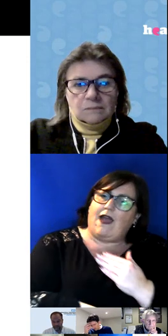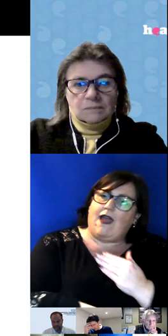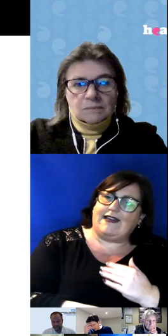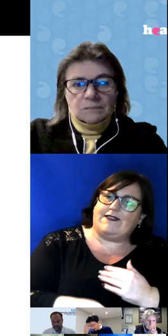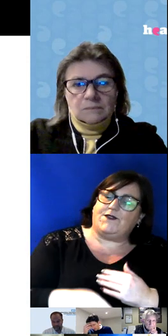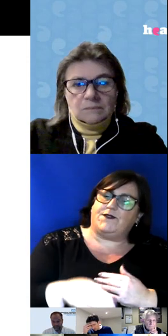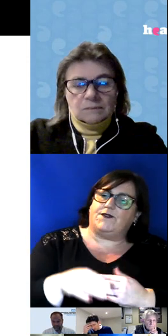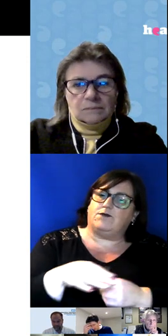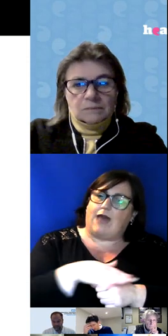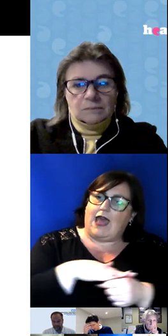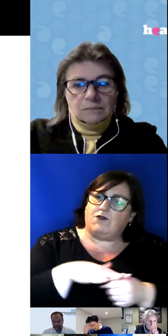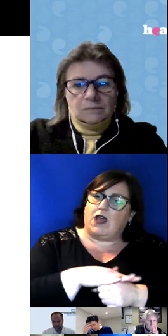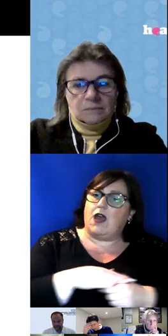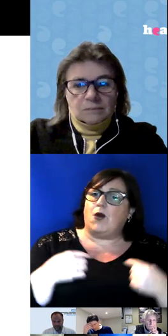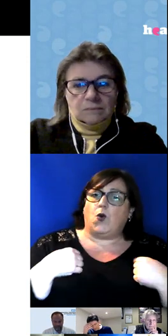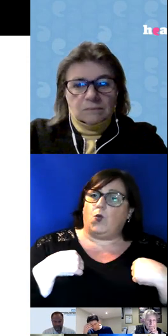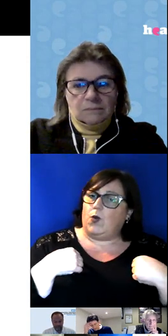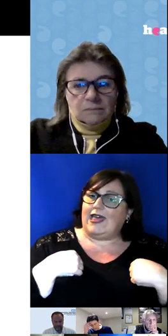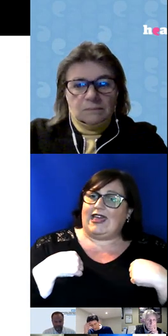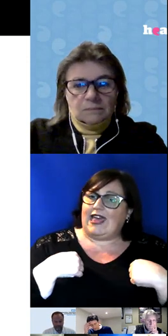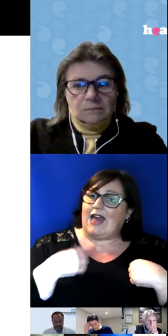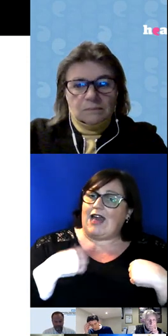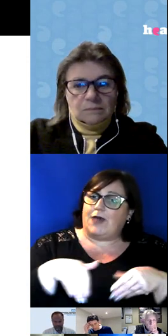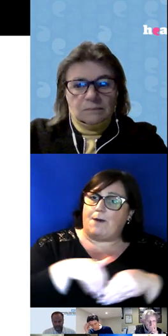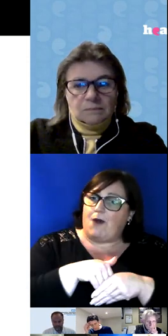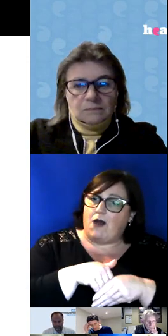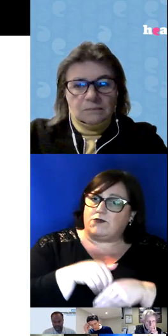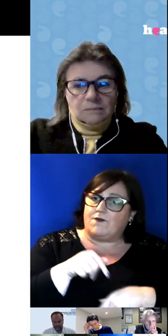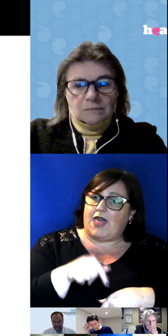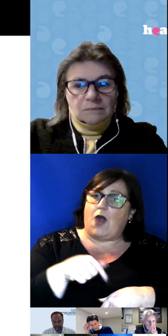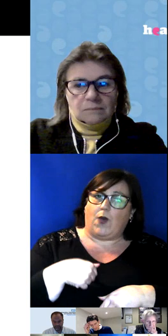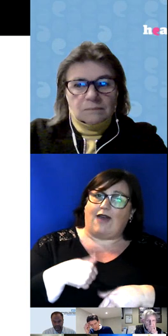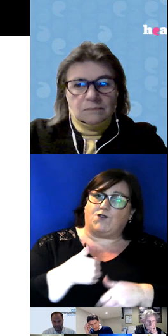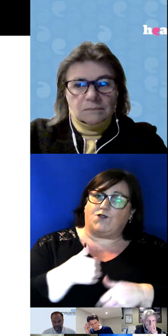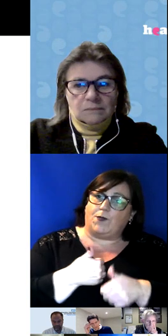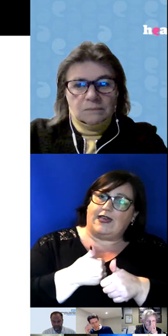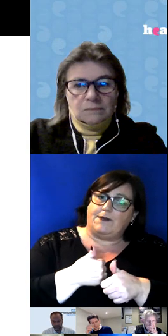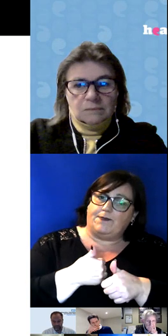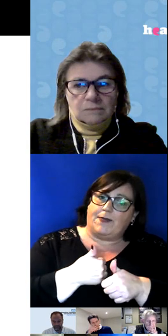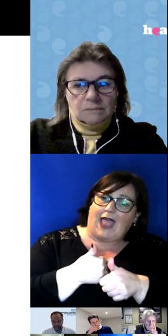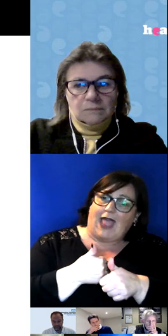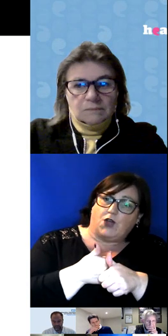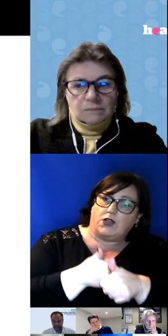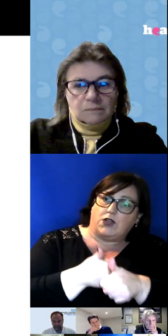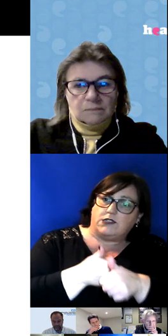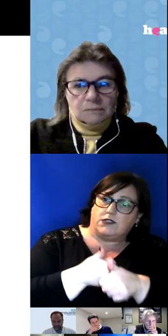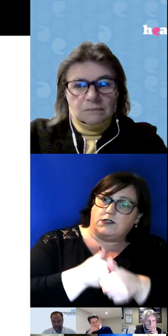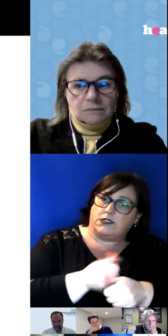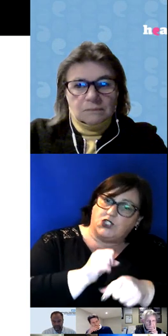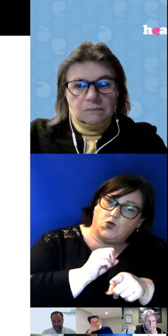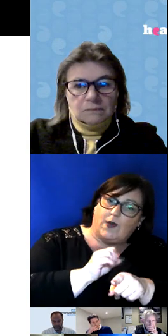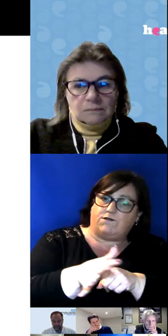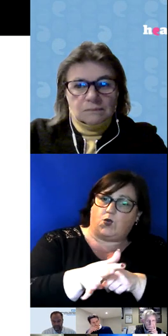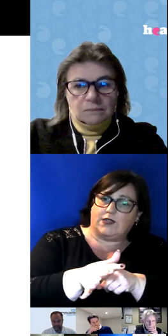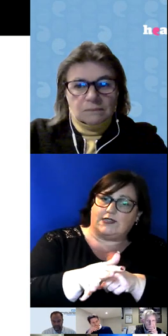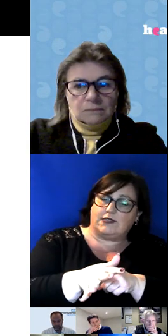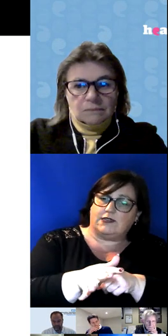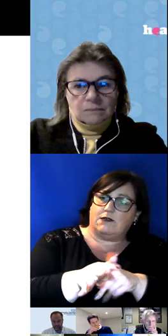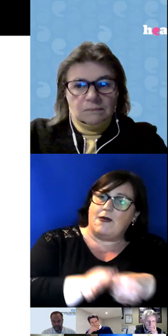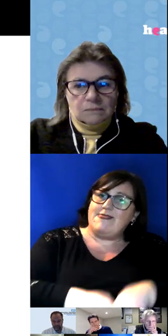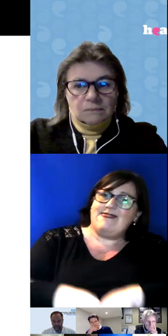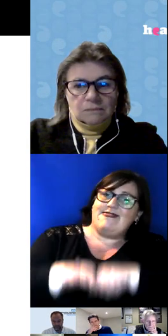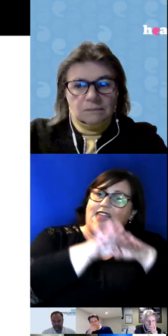we all have to play our advocacy role to try and influence national policy. So I'm sure Dan Levison will be talking about it